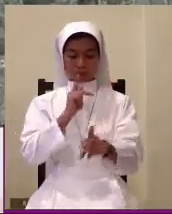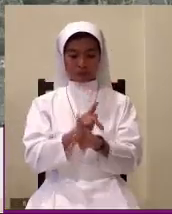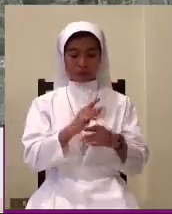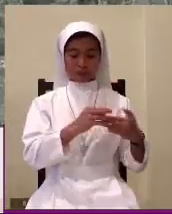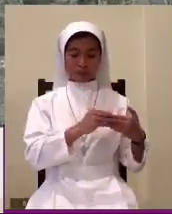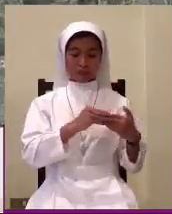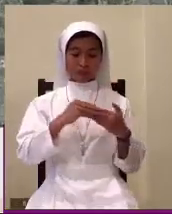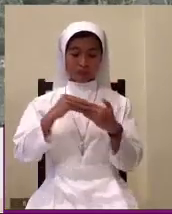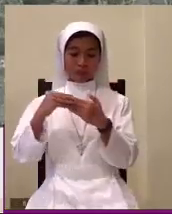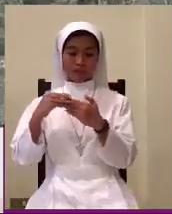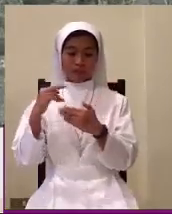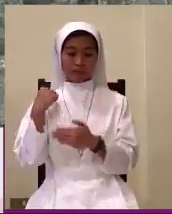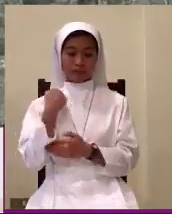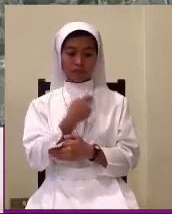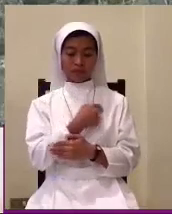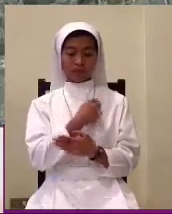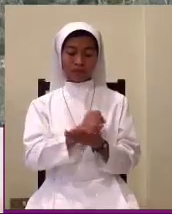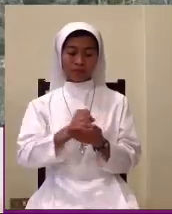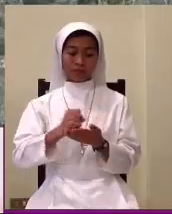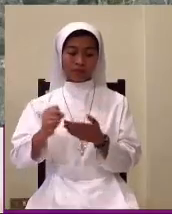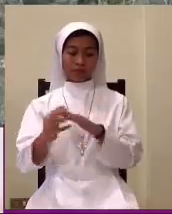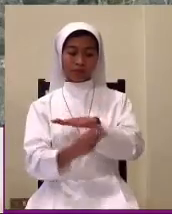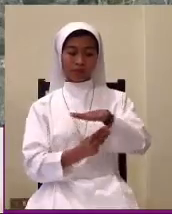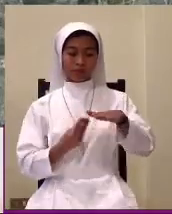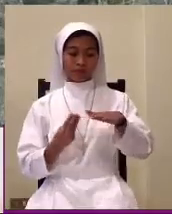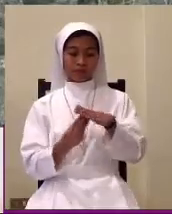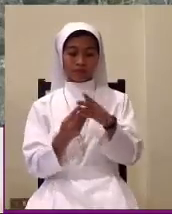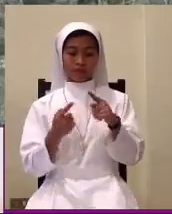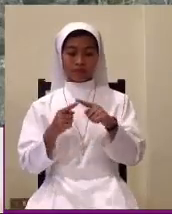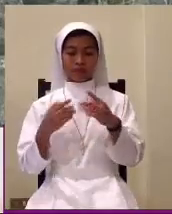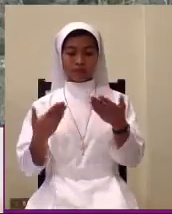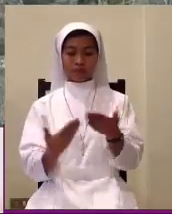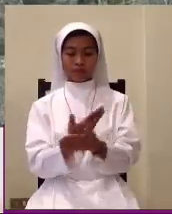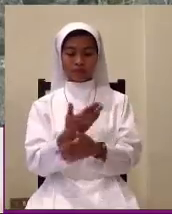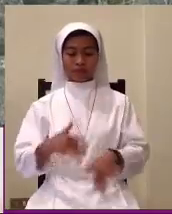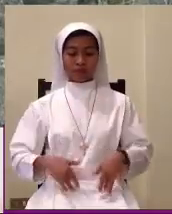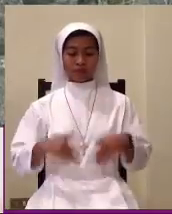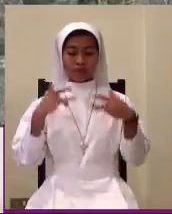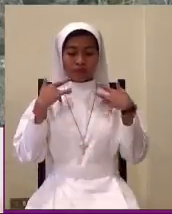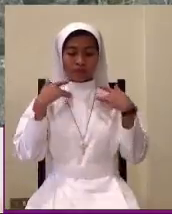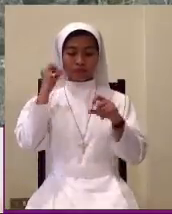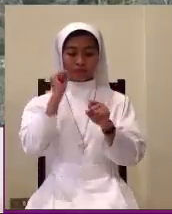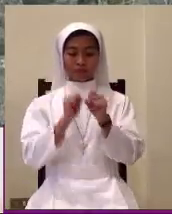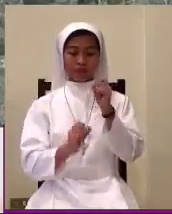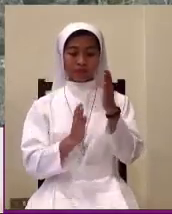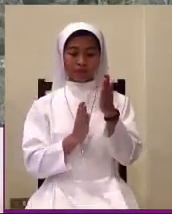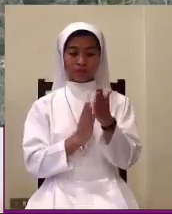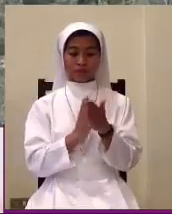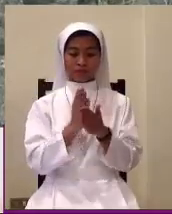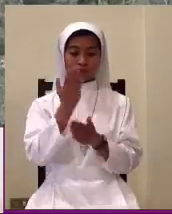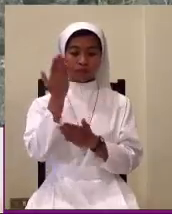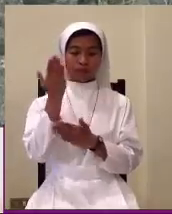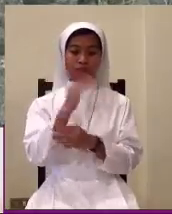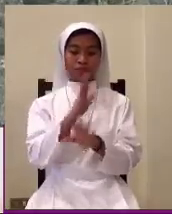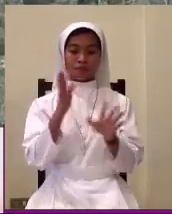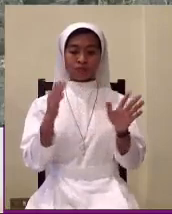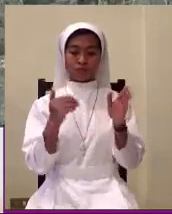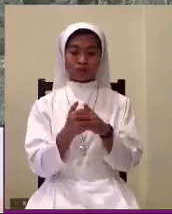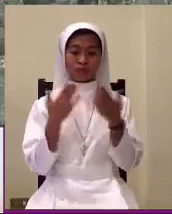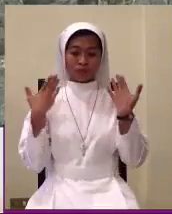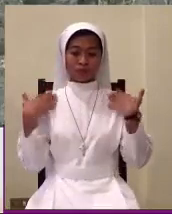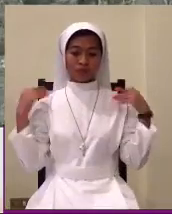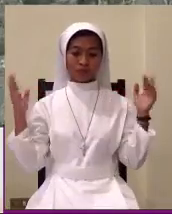sacred mysteries to new life. Through him, The host of angels adores your